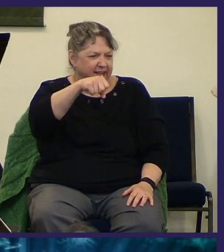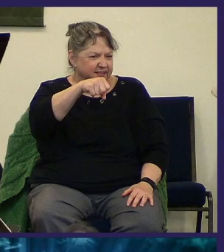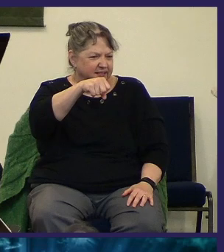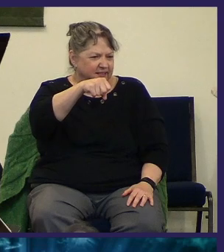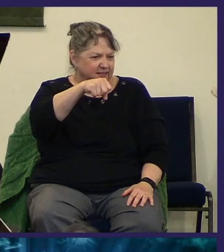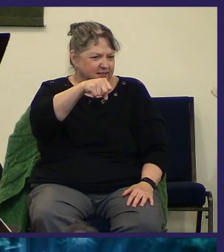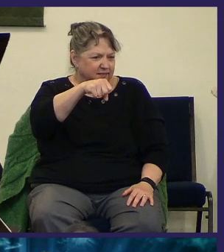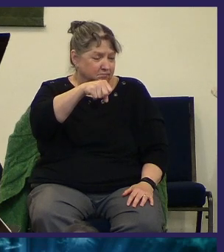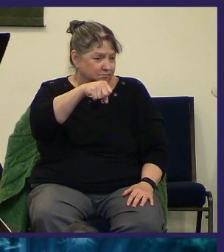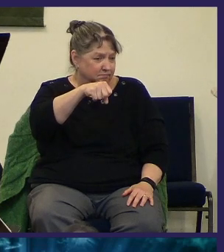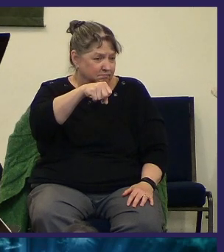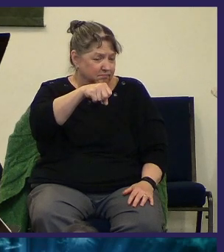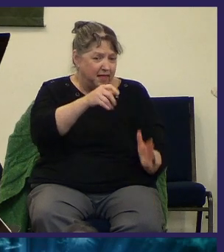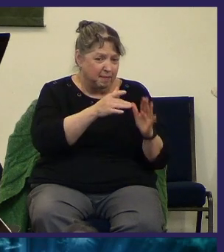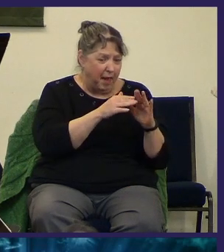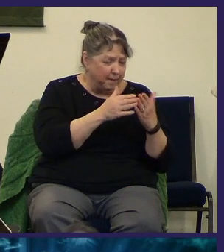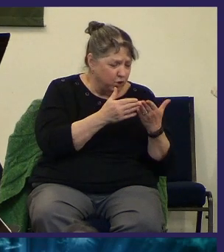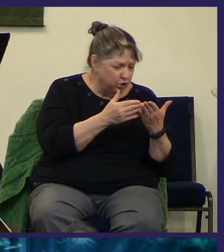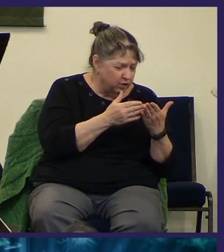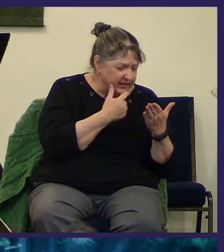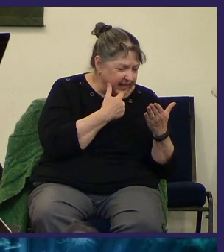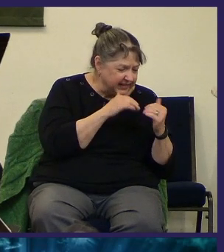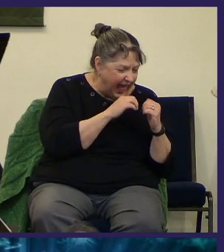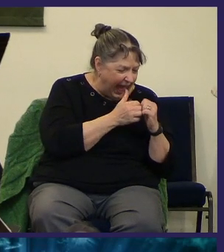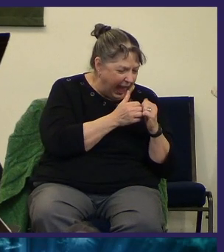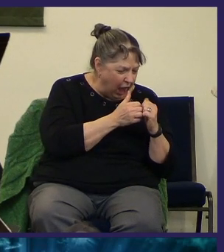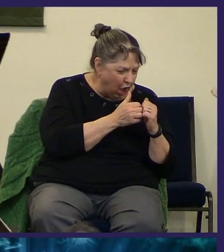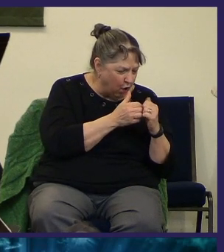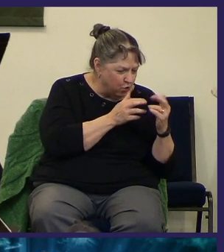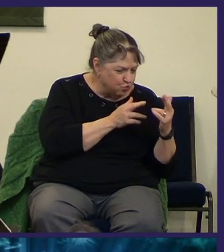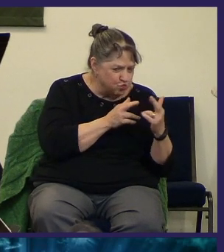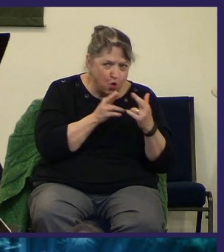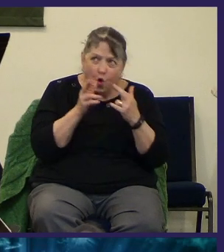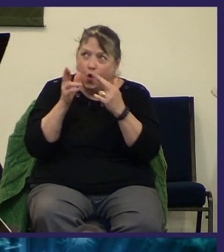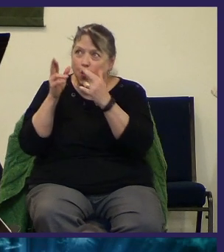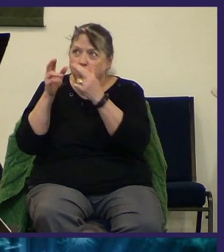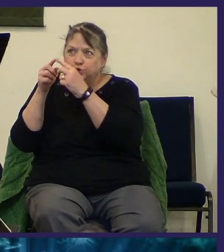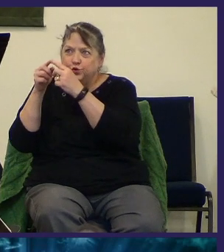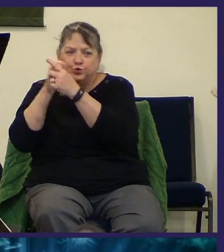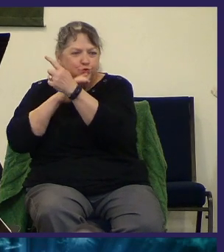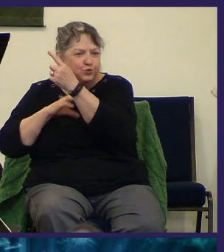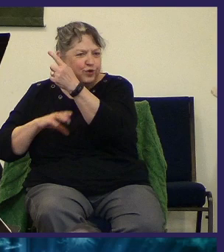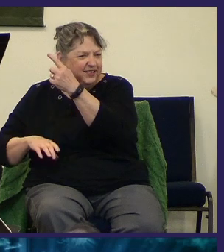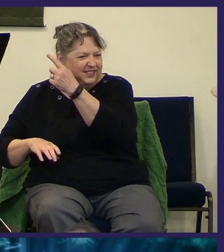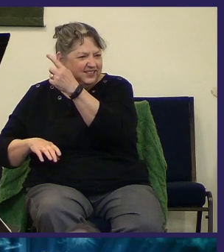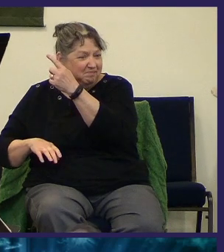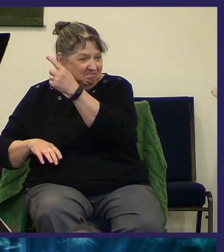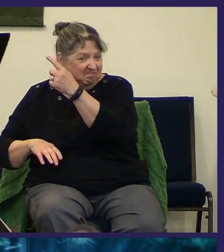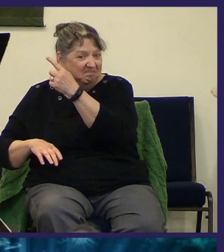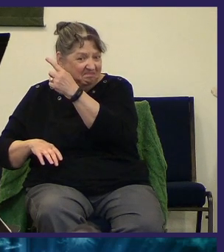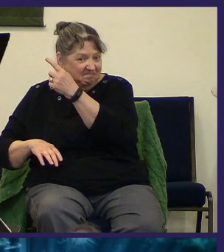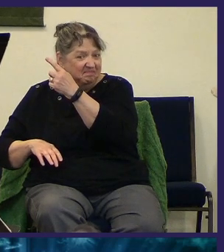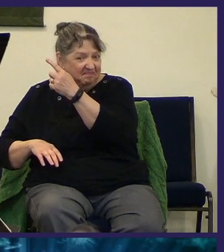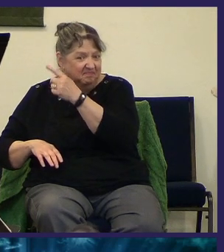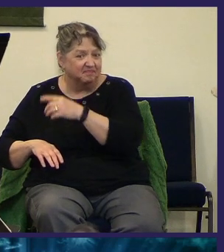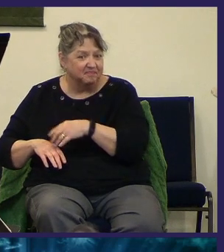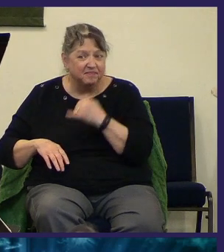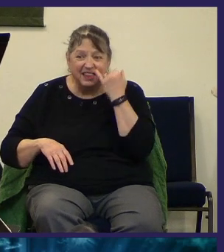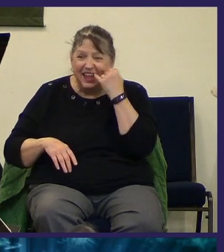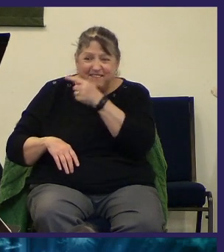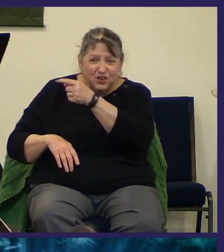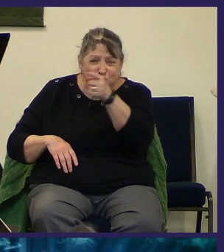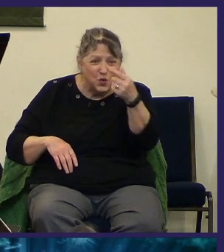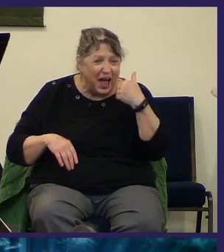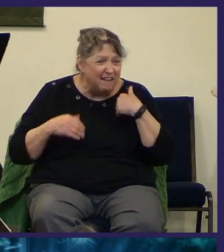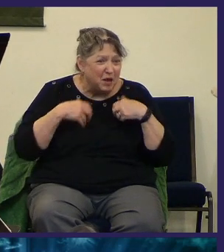a road to salvation how to get saved there's a help section so if you're in time of need there you don't